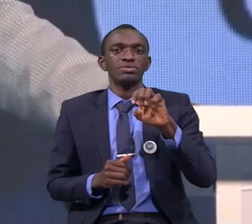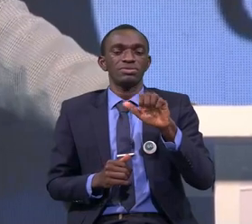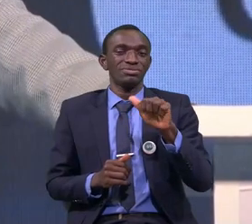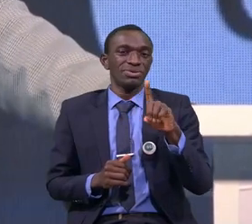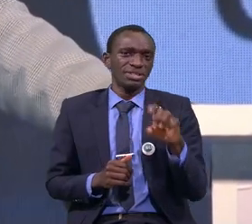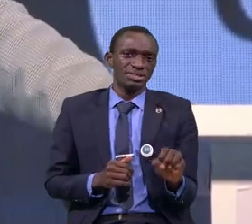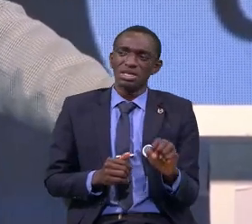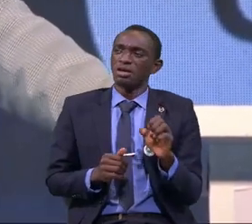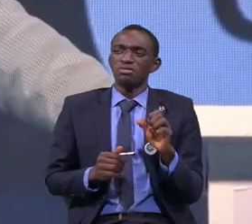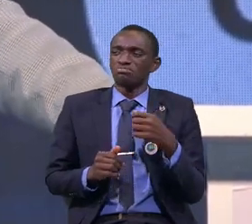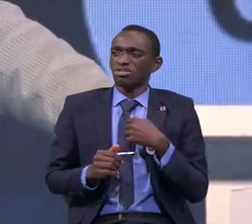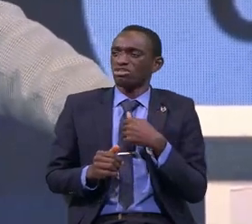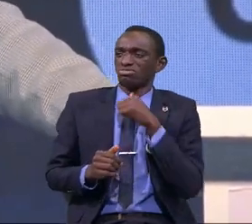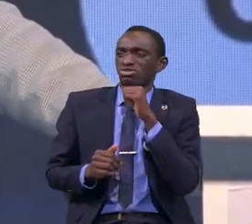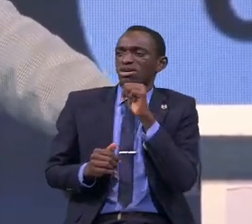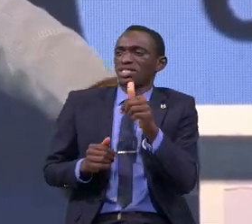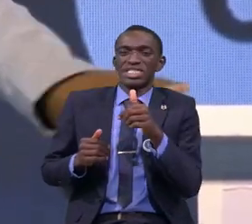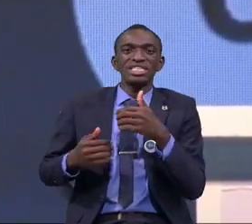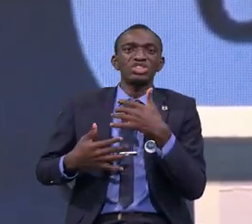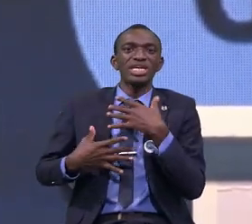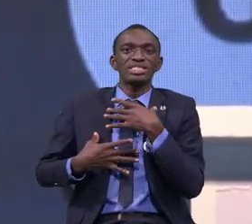You will not be interested anymore